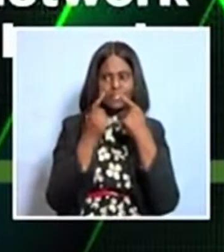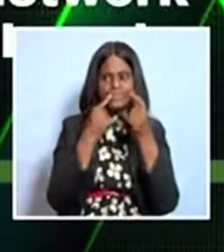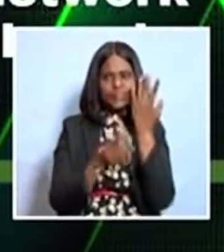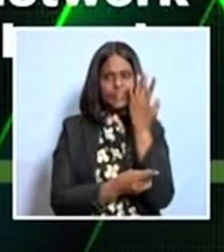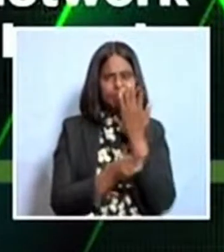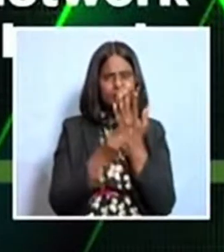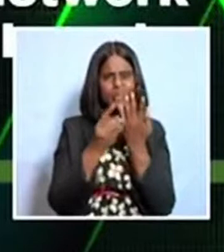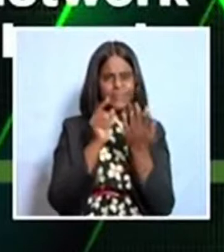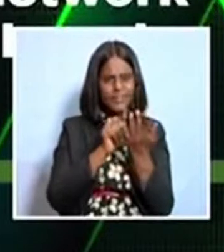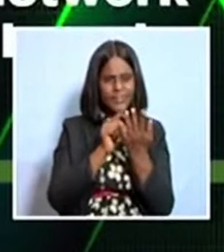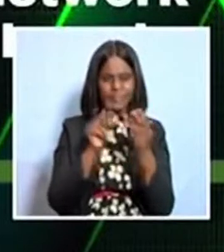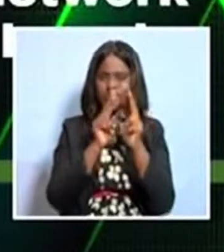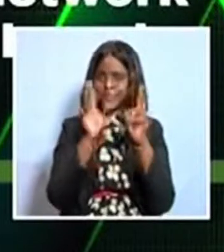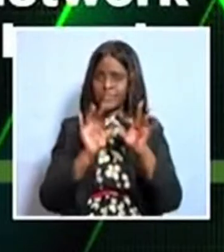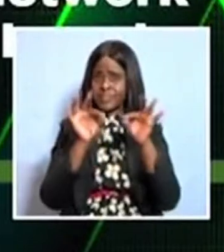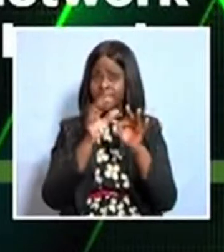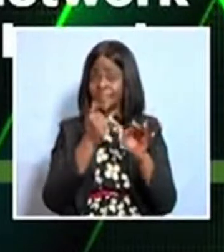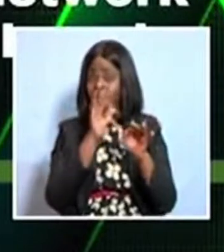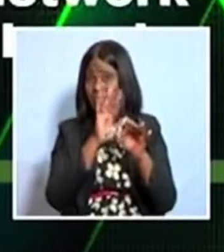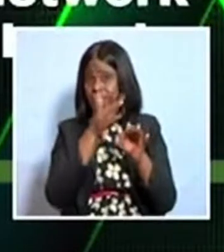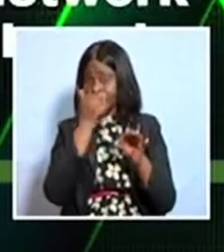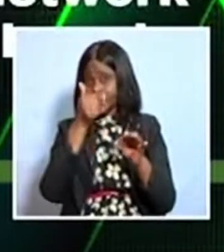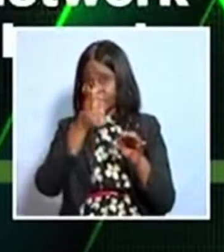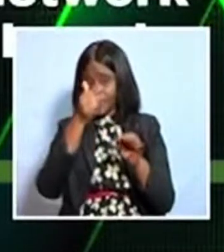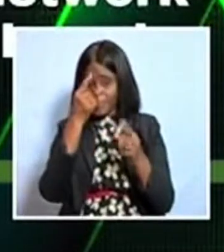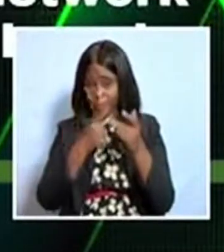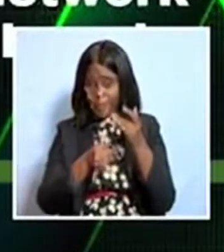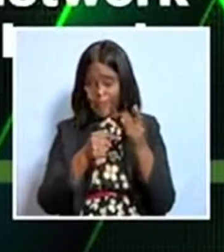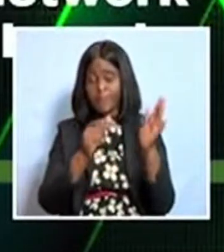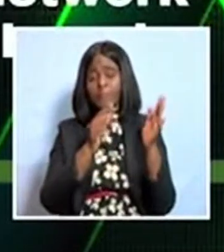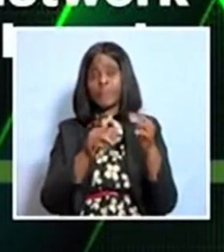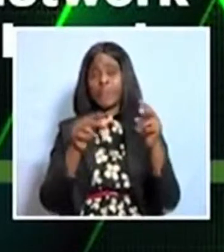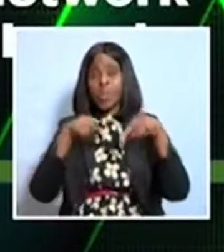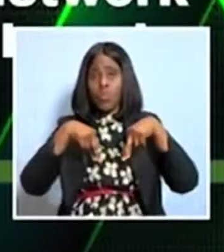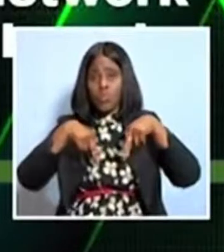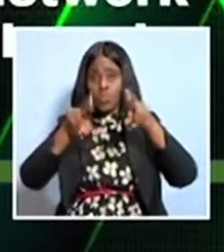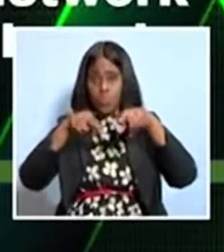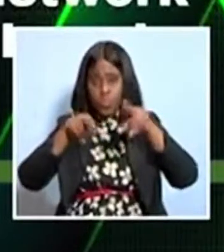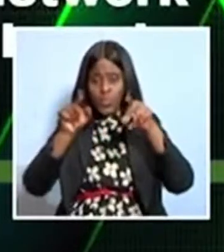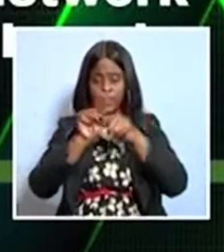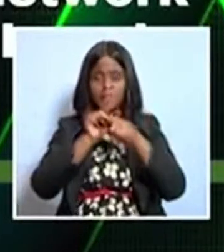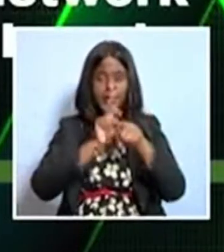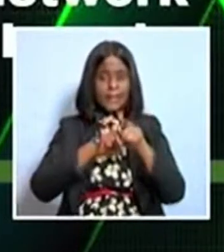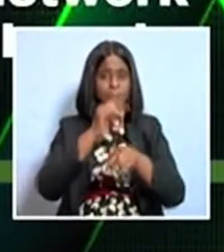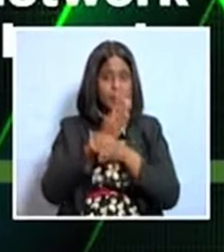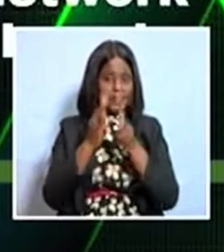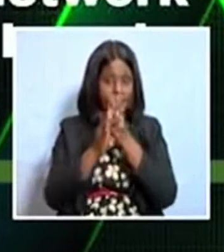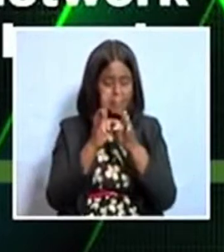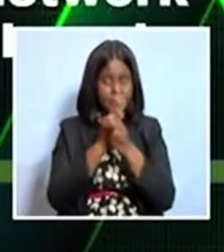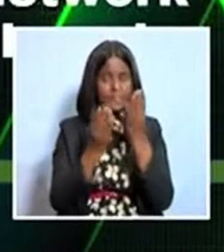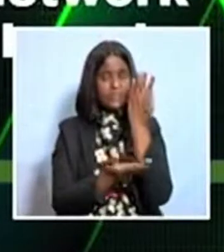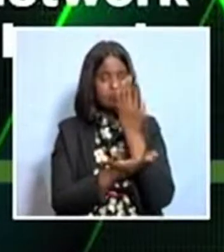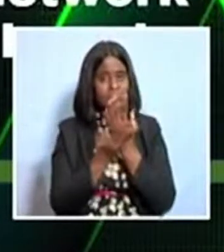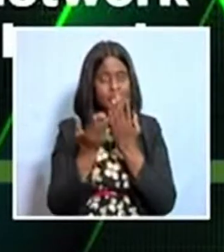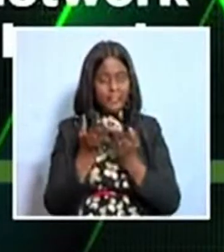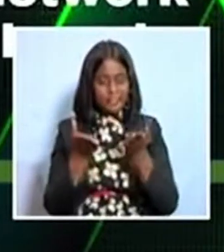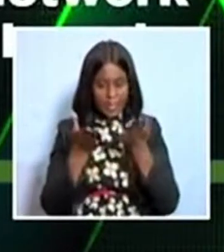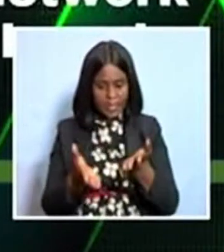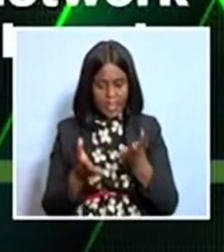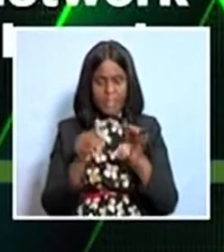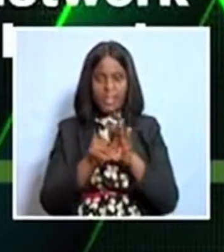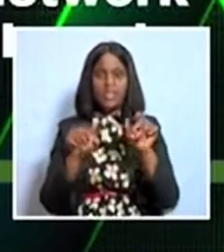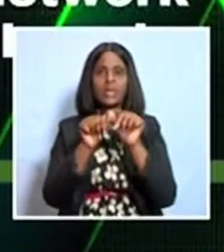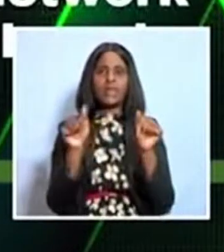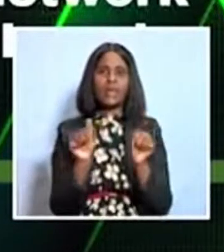development. It is also important that you should be considering road network and infrastructure improvement here in our